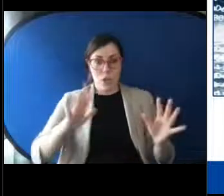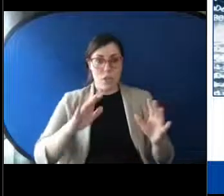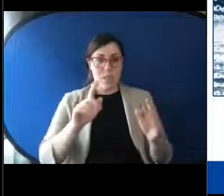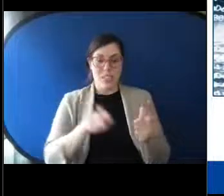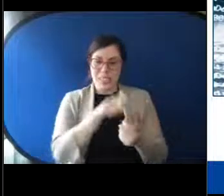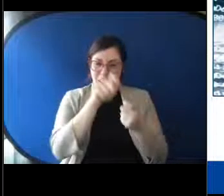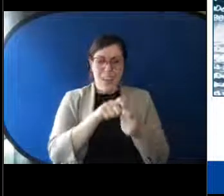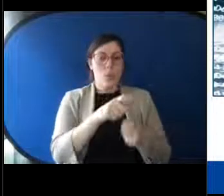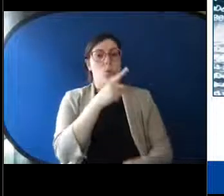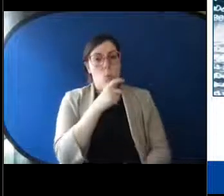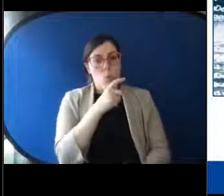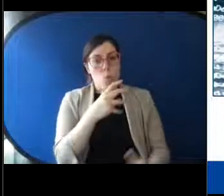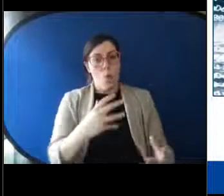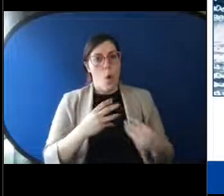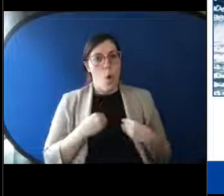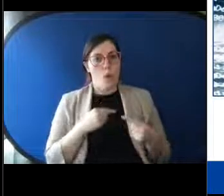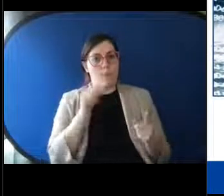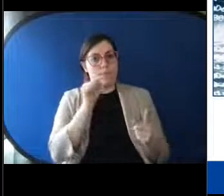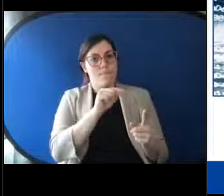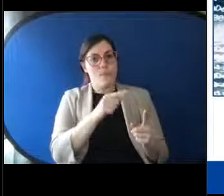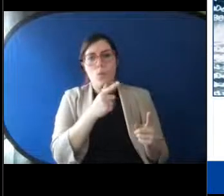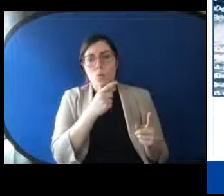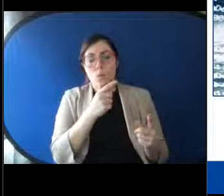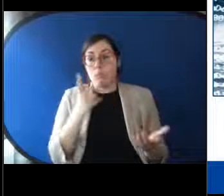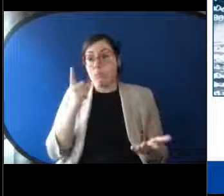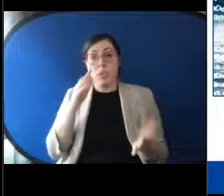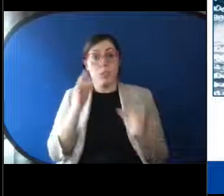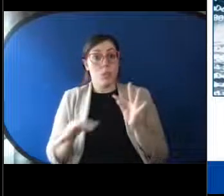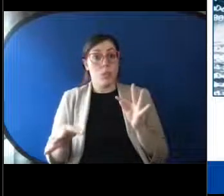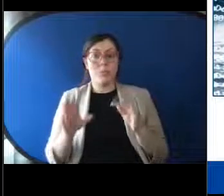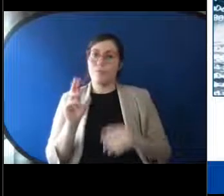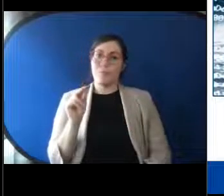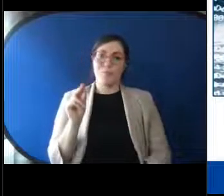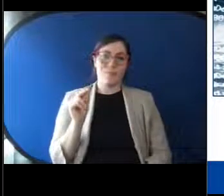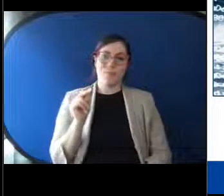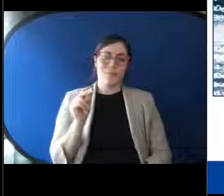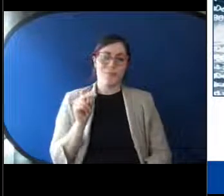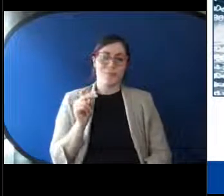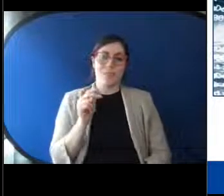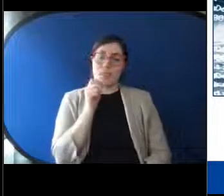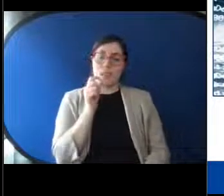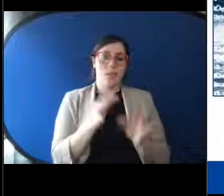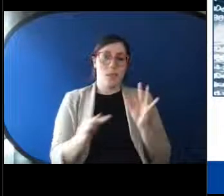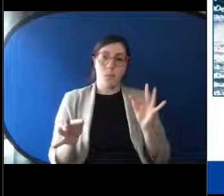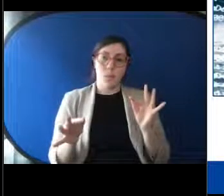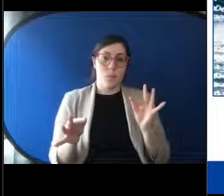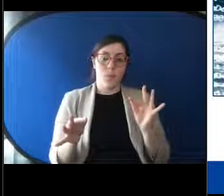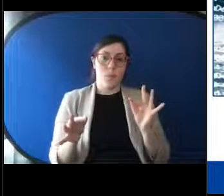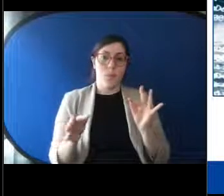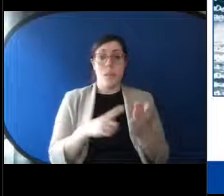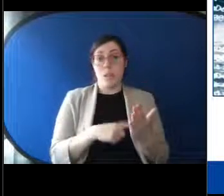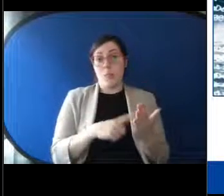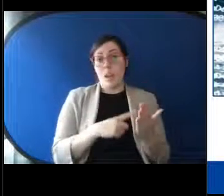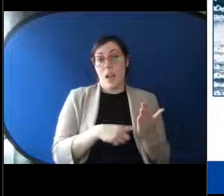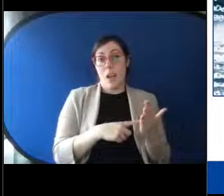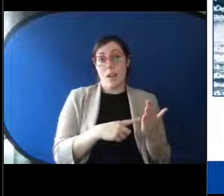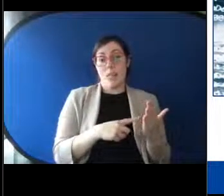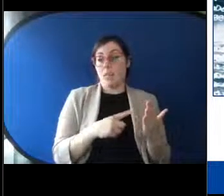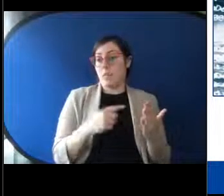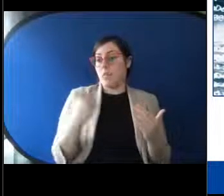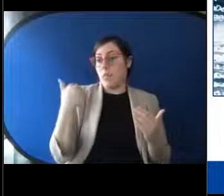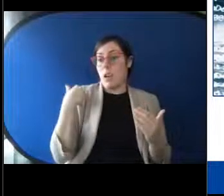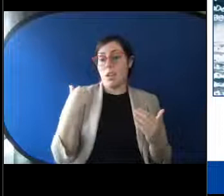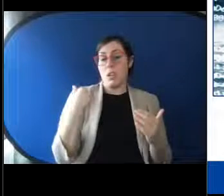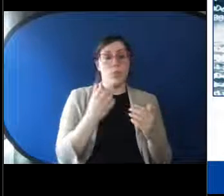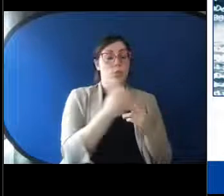owns the data. It sounds like a simple question, but it's not always simple, trust me. There's been times in the past when we discovered